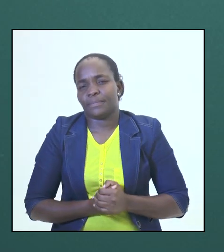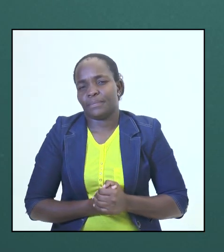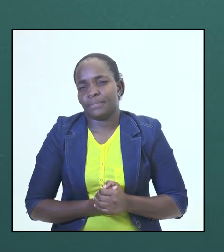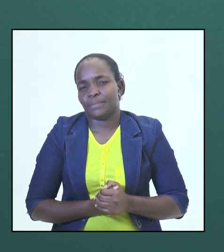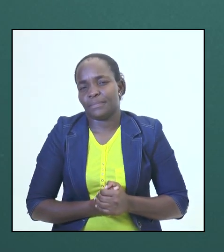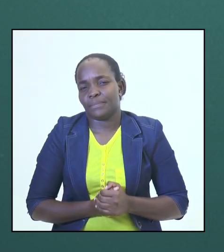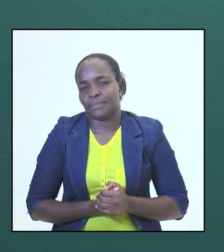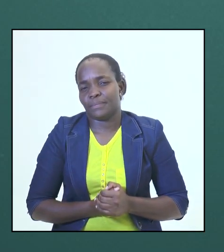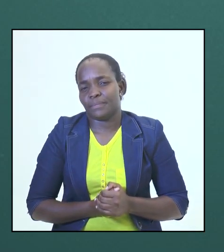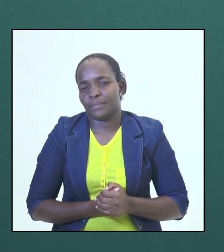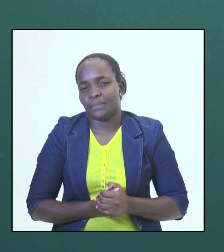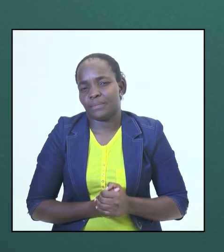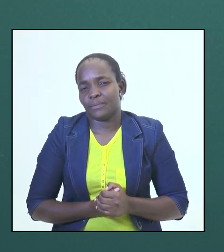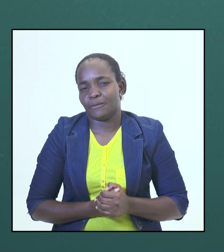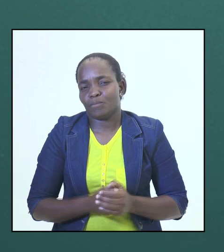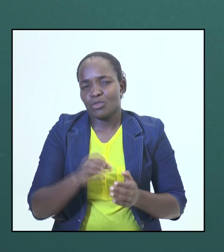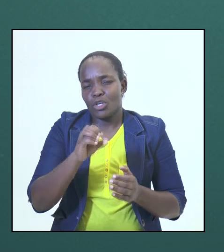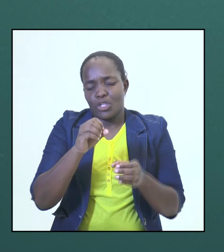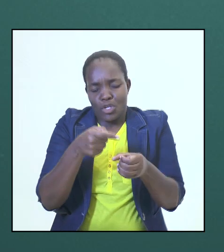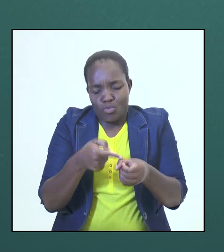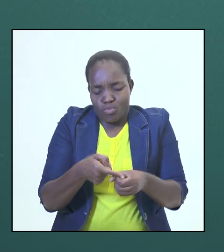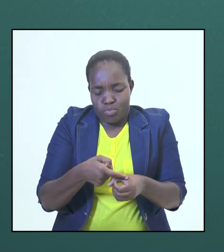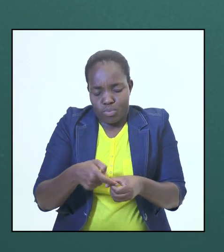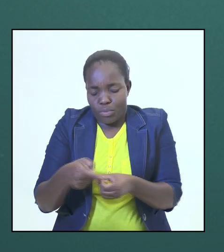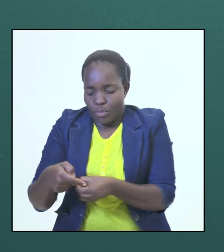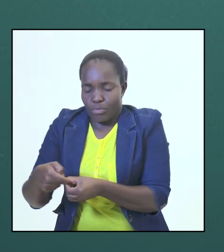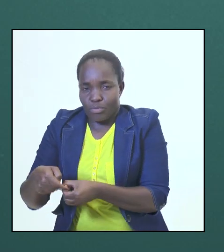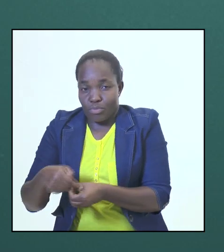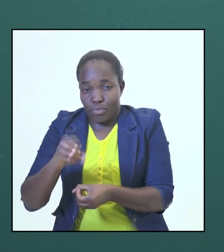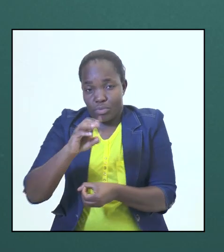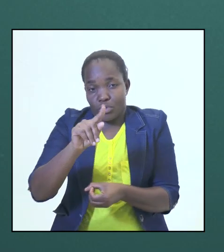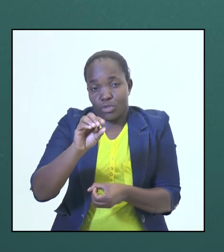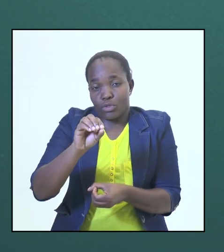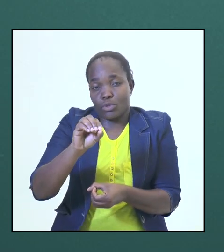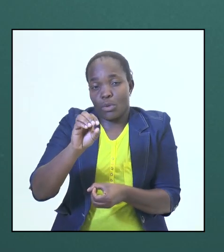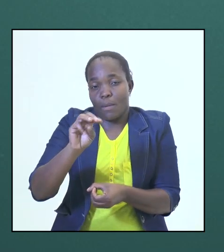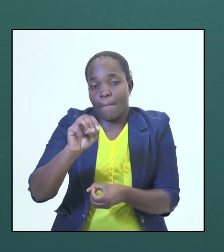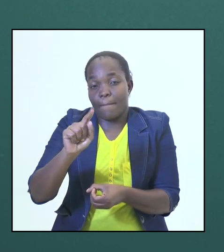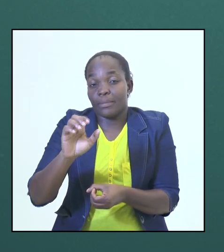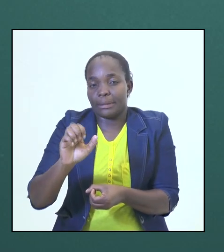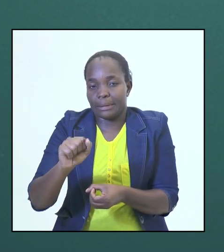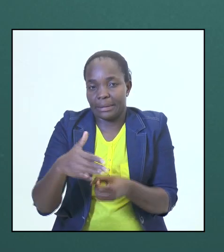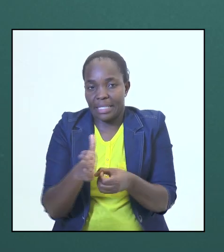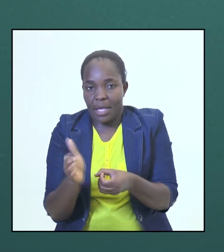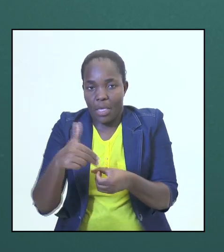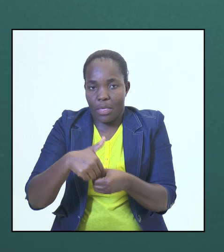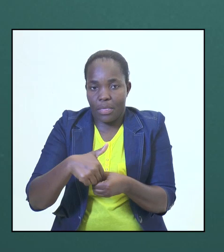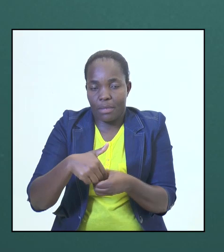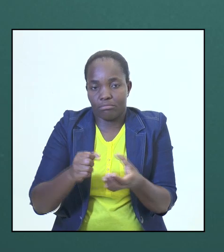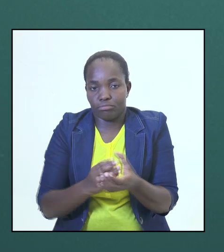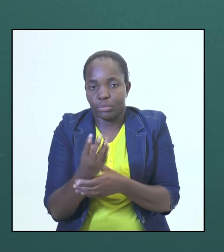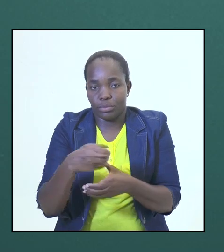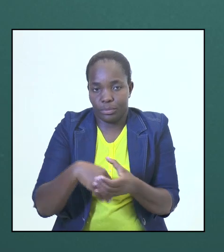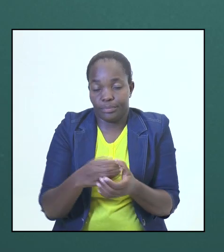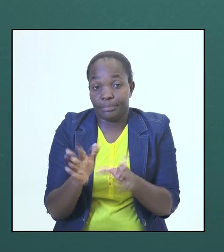The stomata, or tiny holes underneath the leaf, allows air in and out of the leaf. They close at